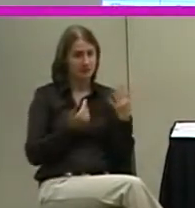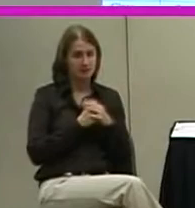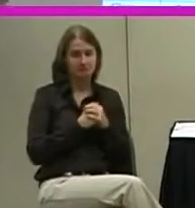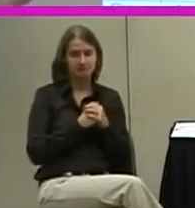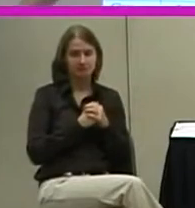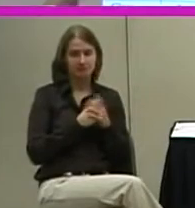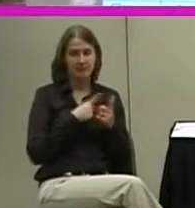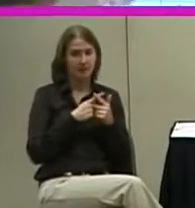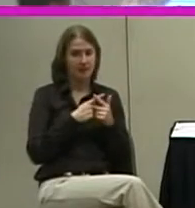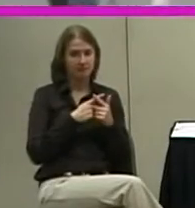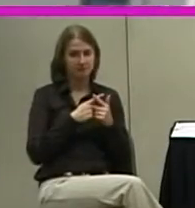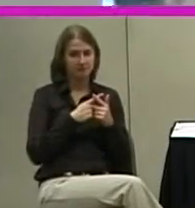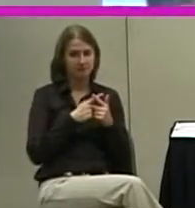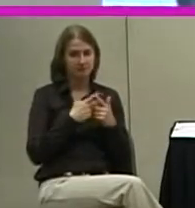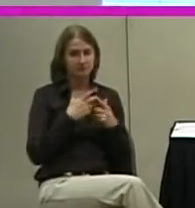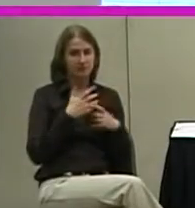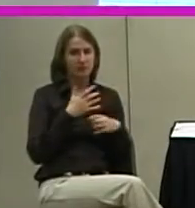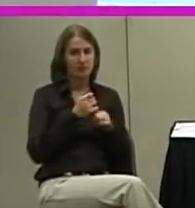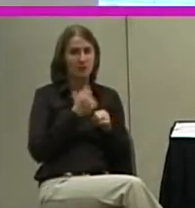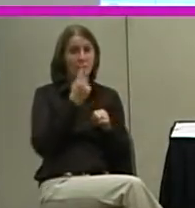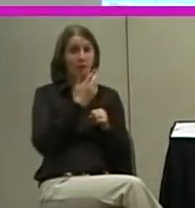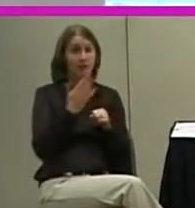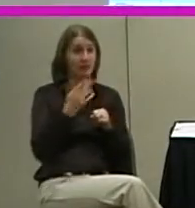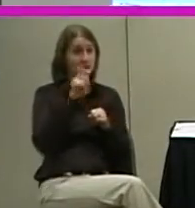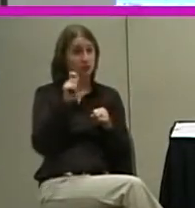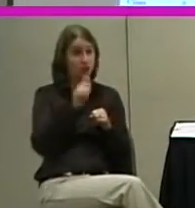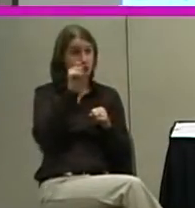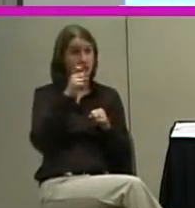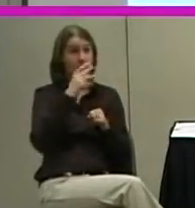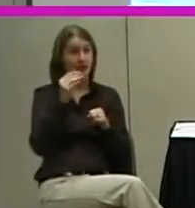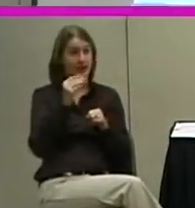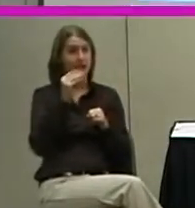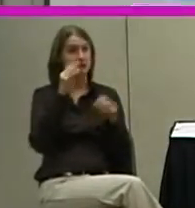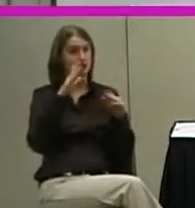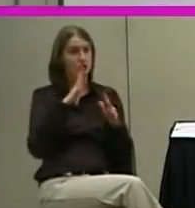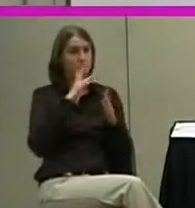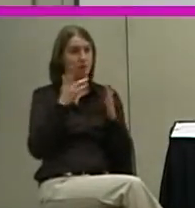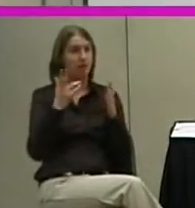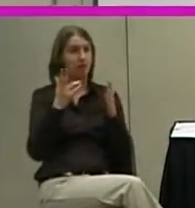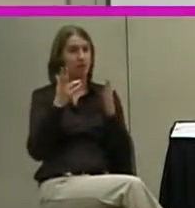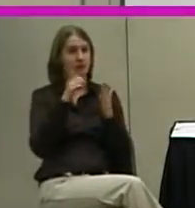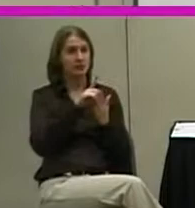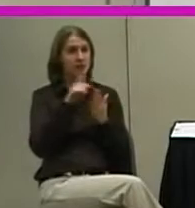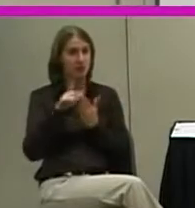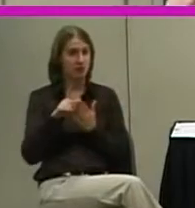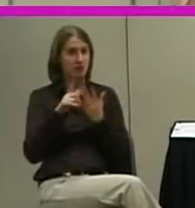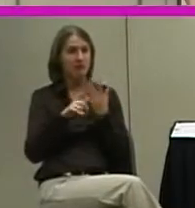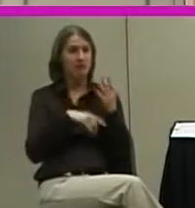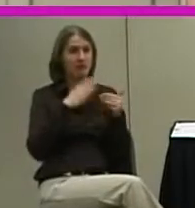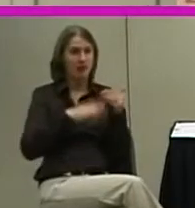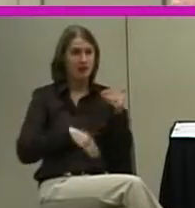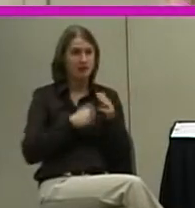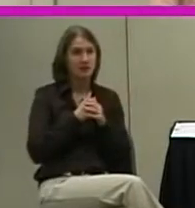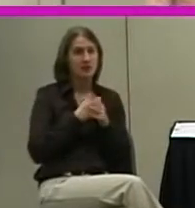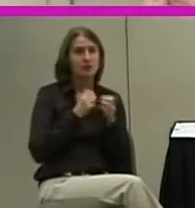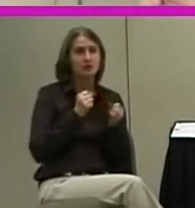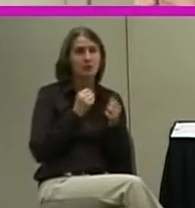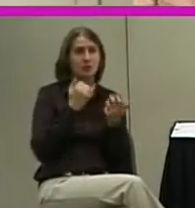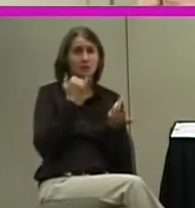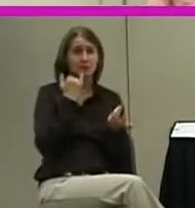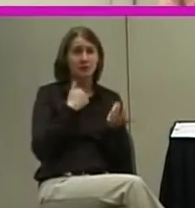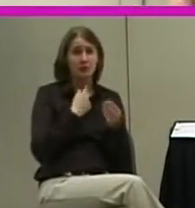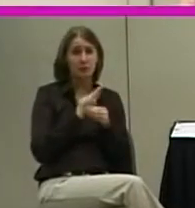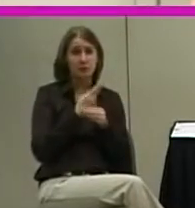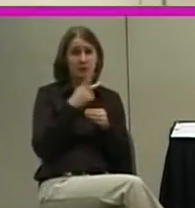get one thing circled on each of these and a teacher initial at the end. So as long as I'm using a